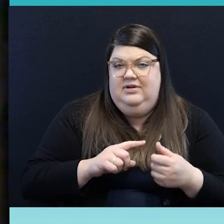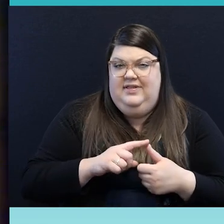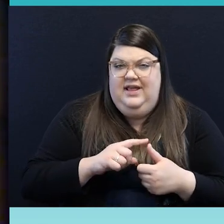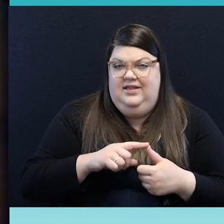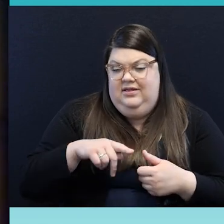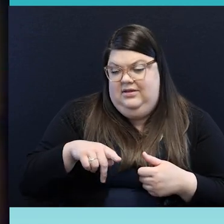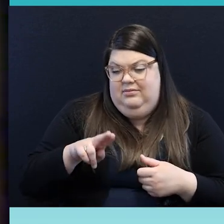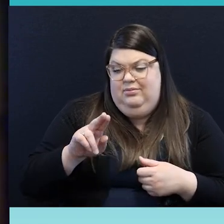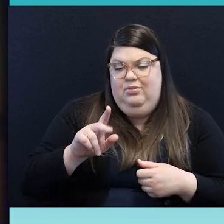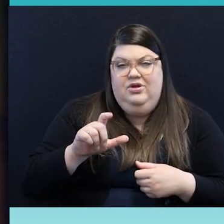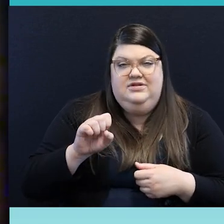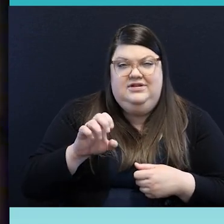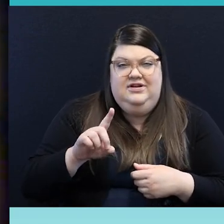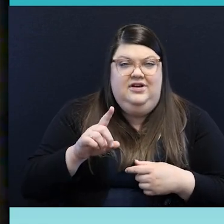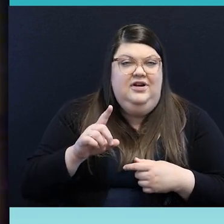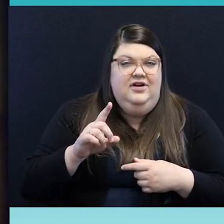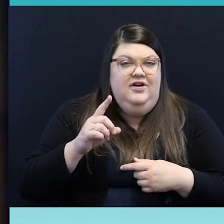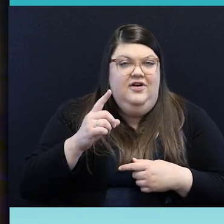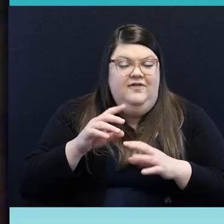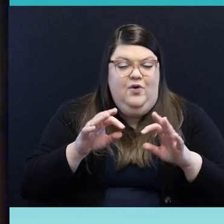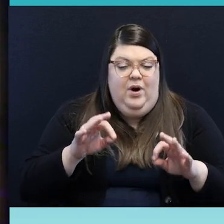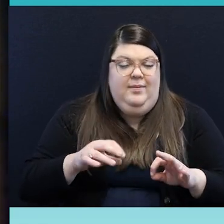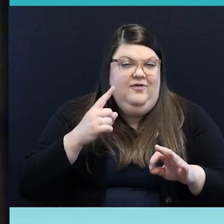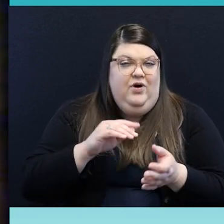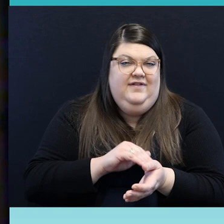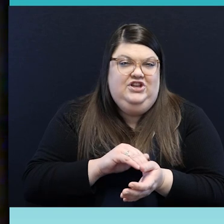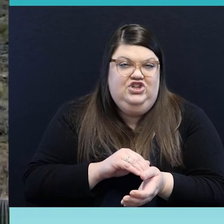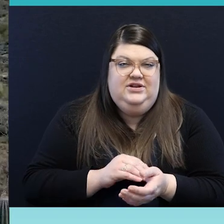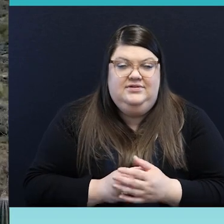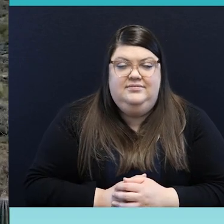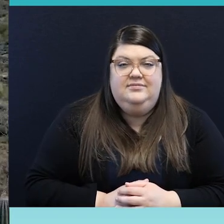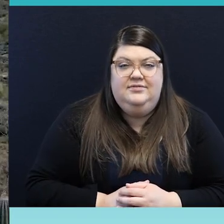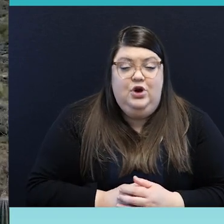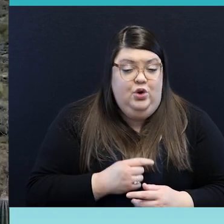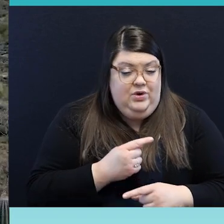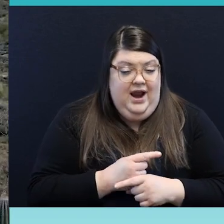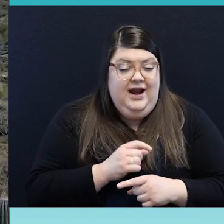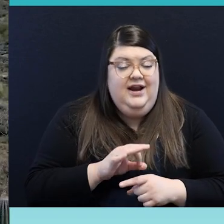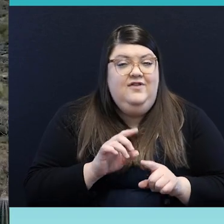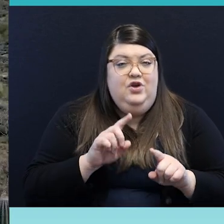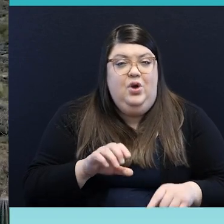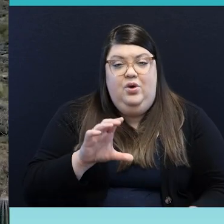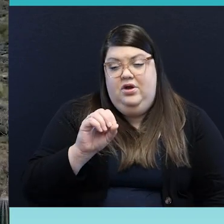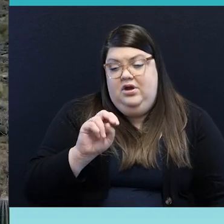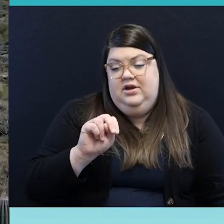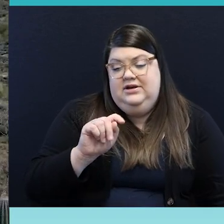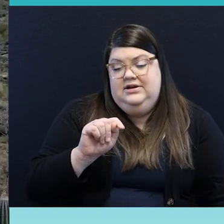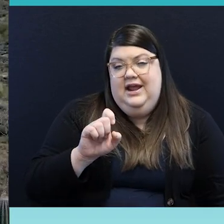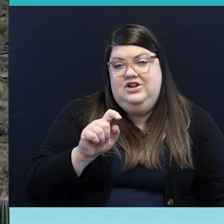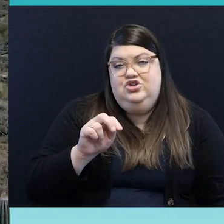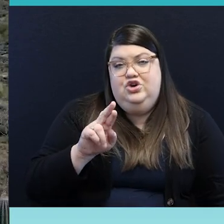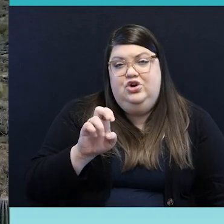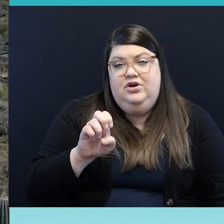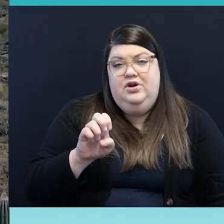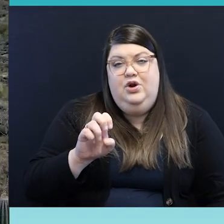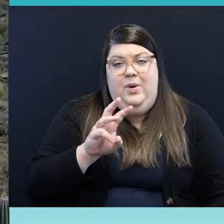form, the physician form. Right. And if you go to the Contexture website, which is